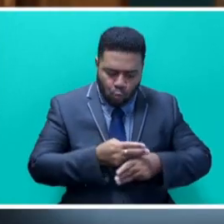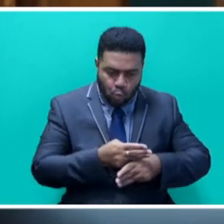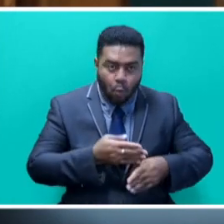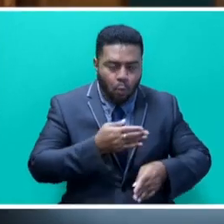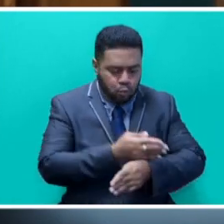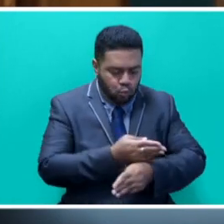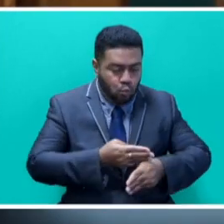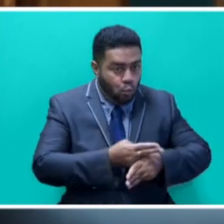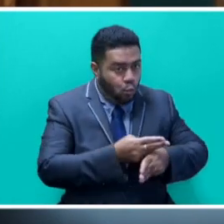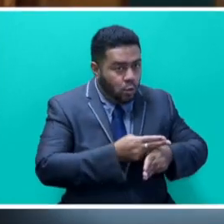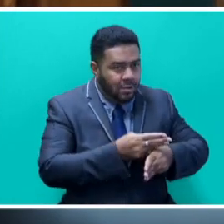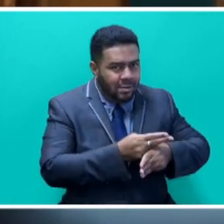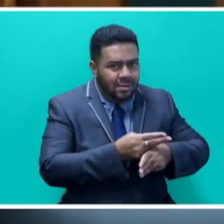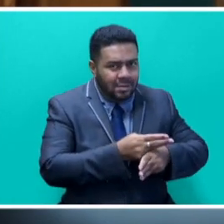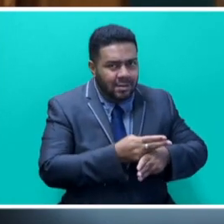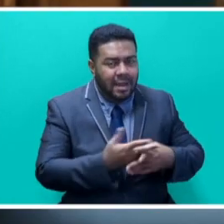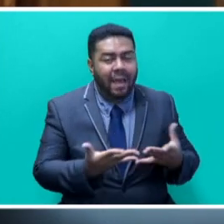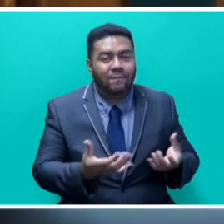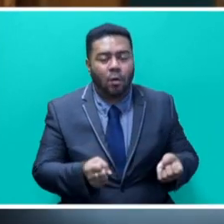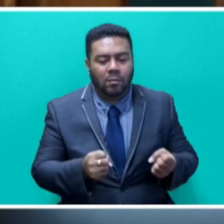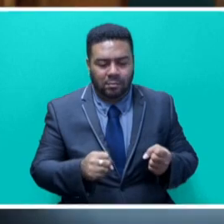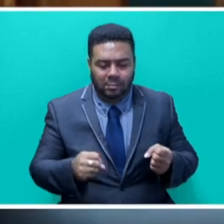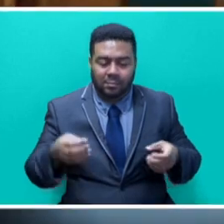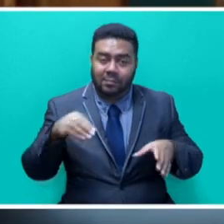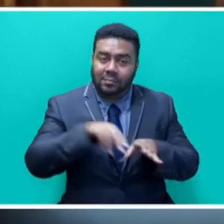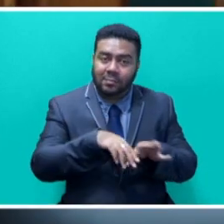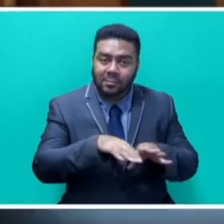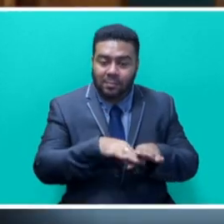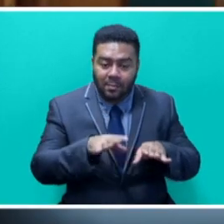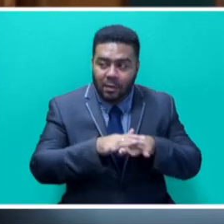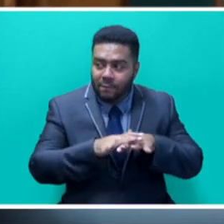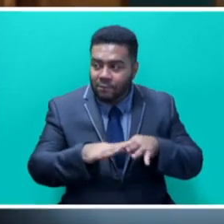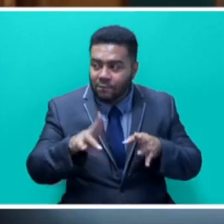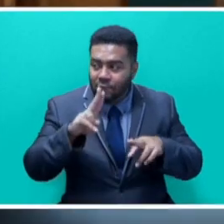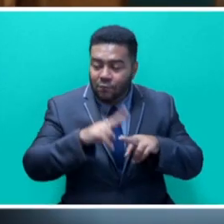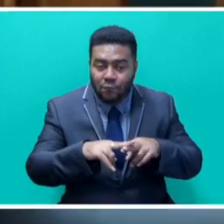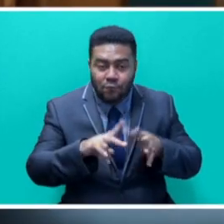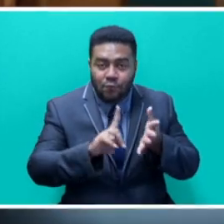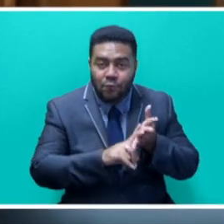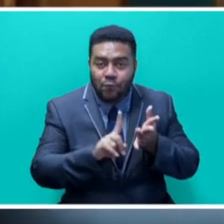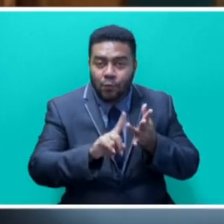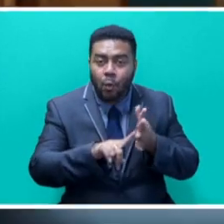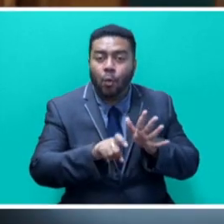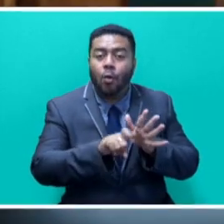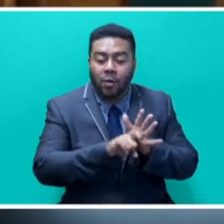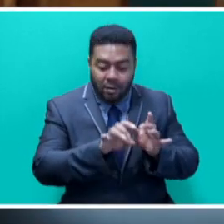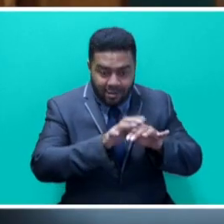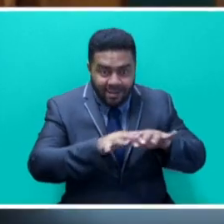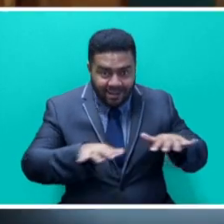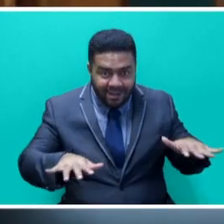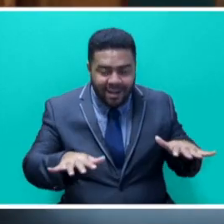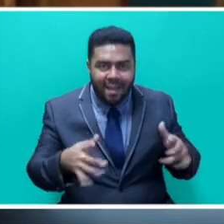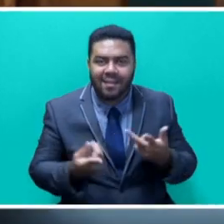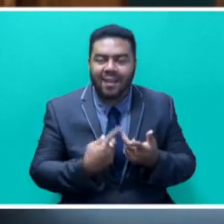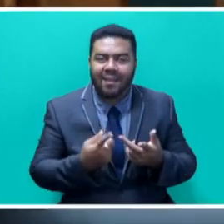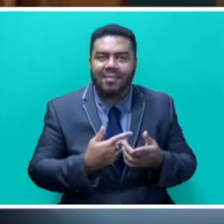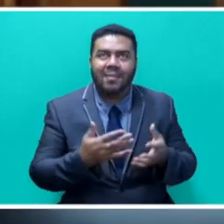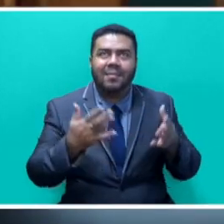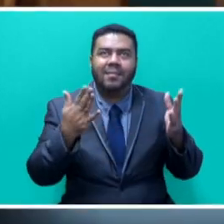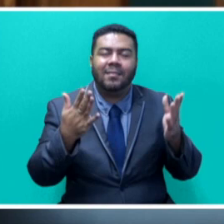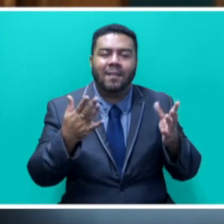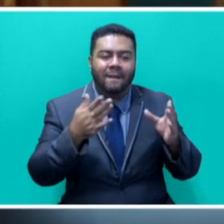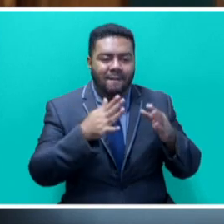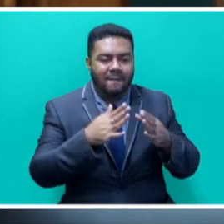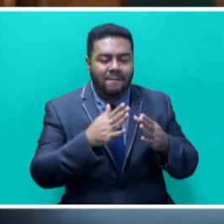includes production of interior and exterior flooring and decking, furniture, panel products, and guitar components. There